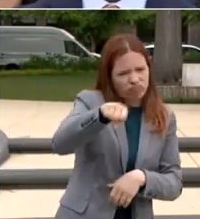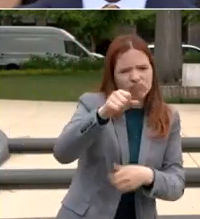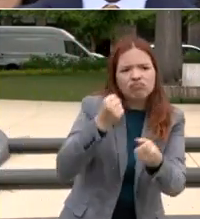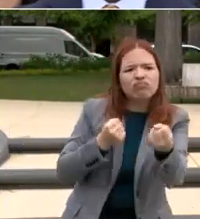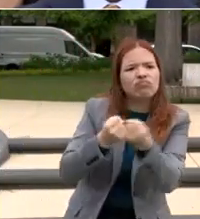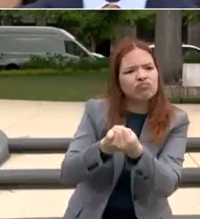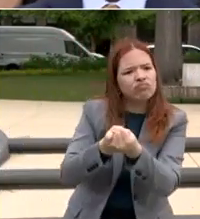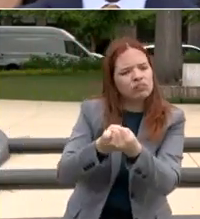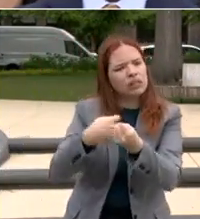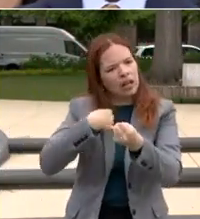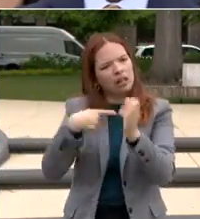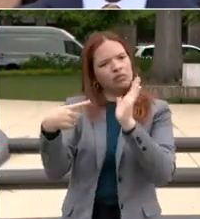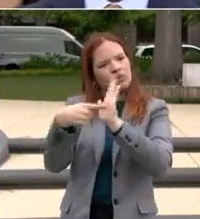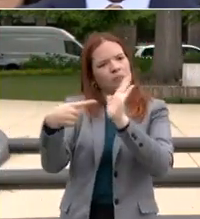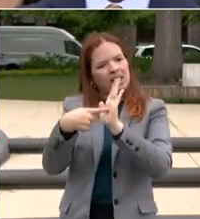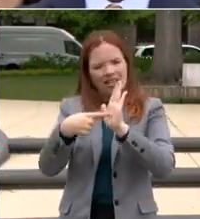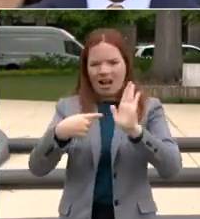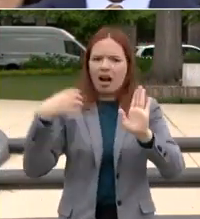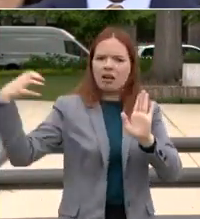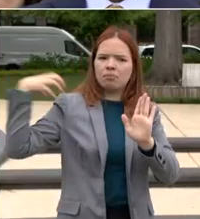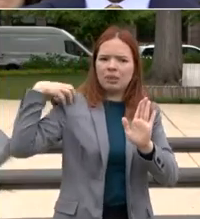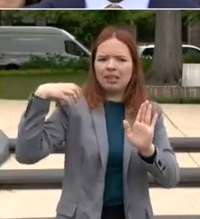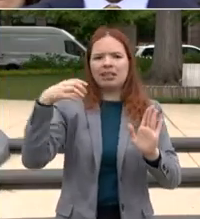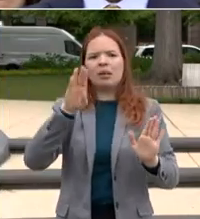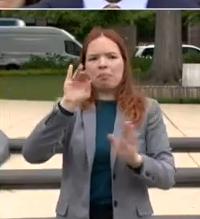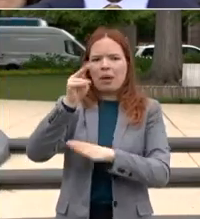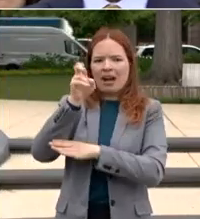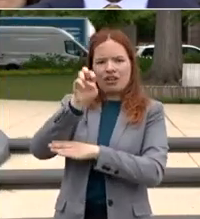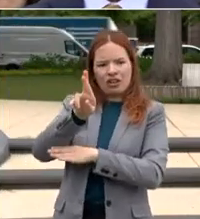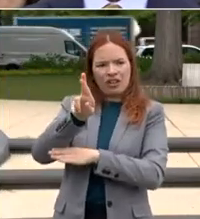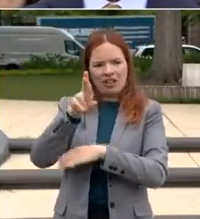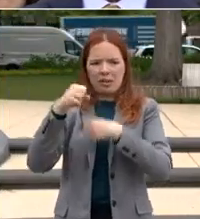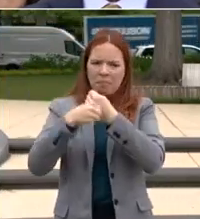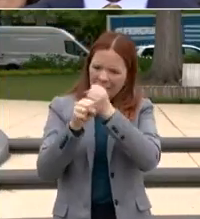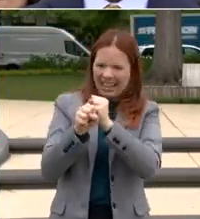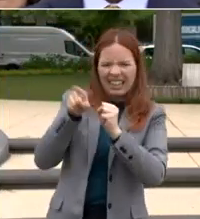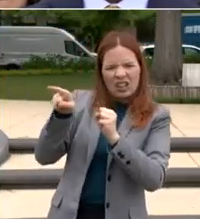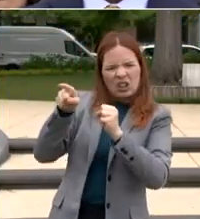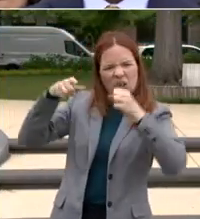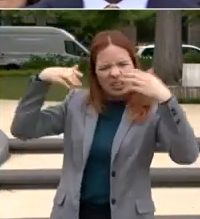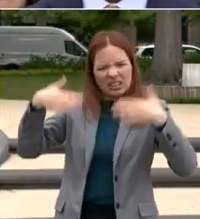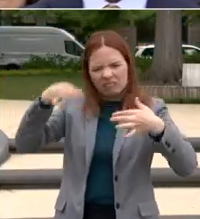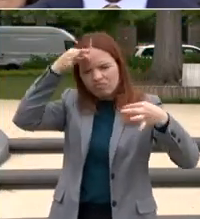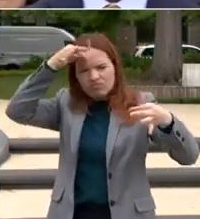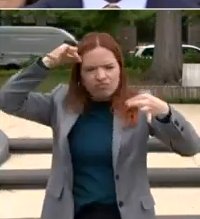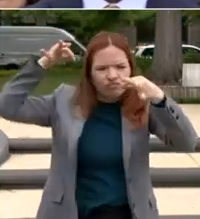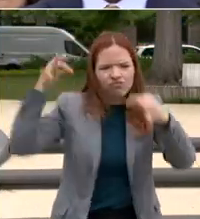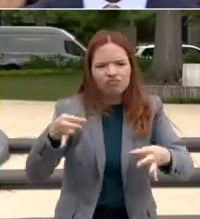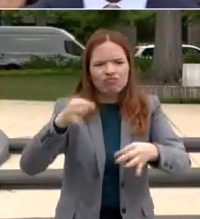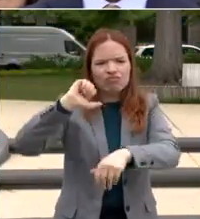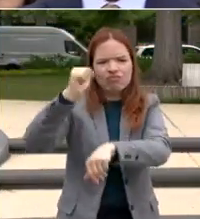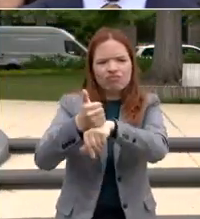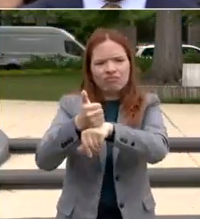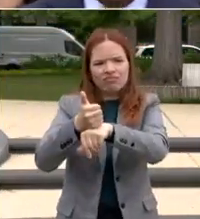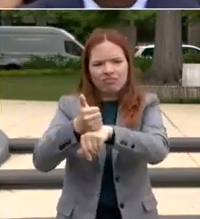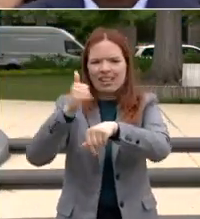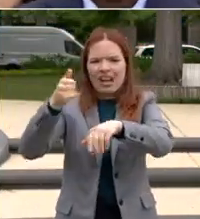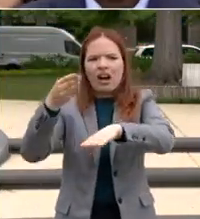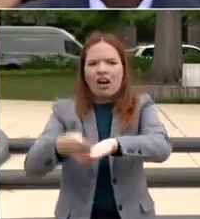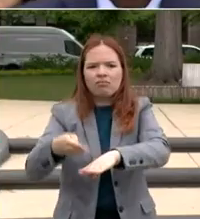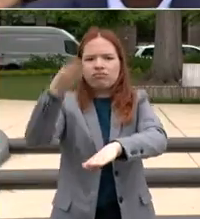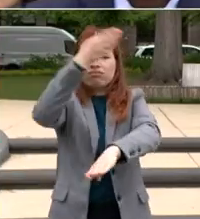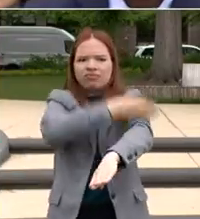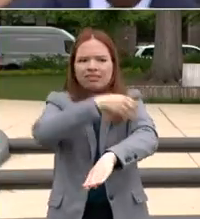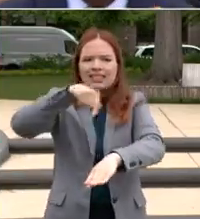a boss like Bauer makes a big decision, better things were to come to this city. I deliver to you